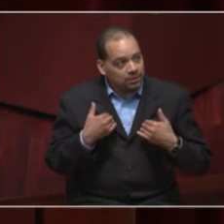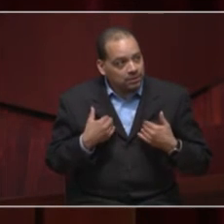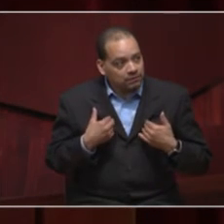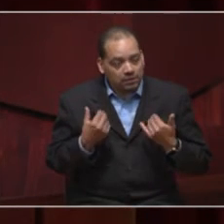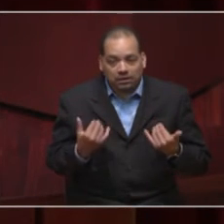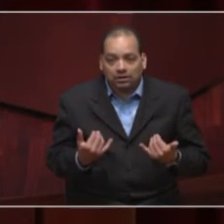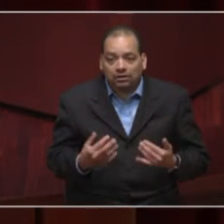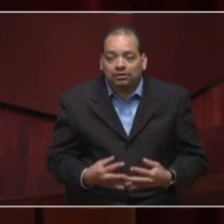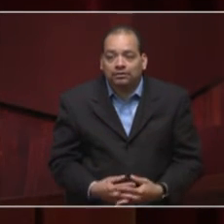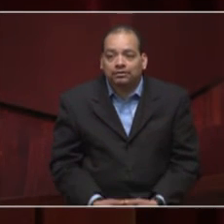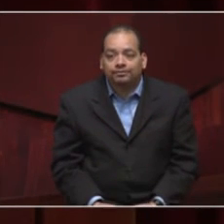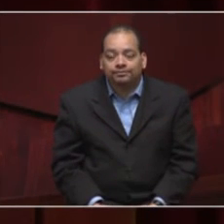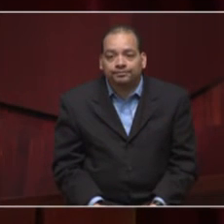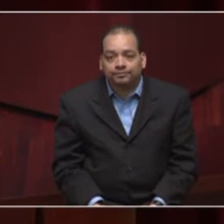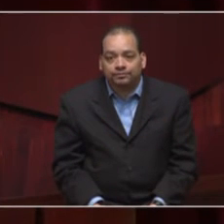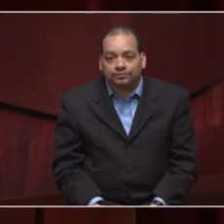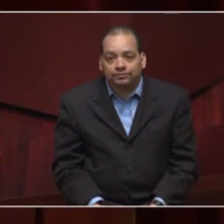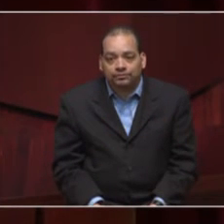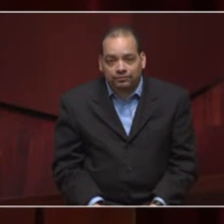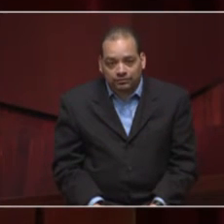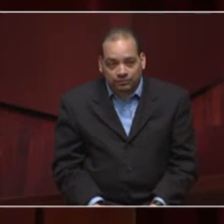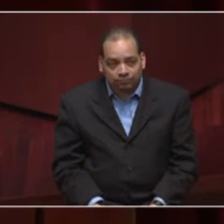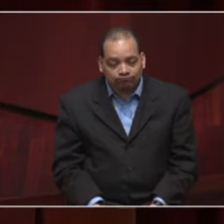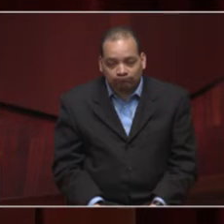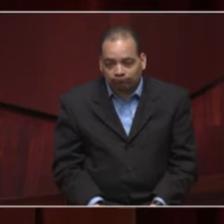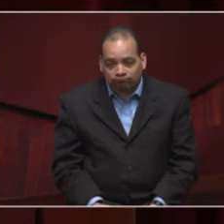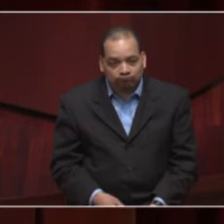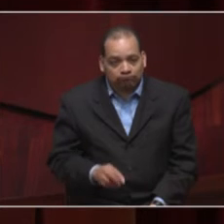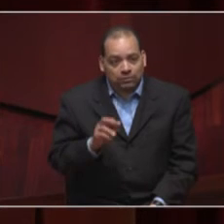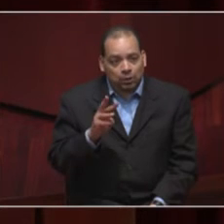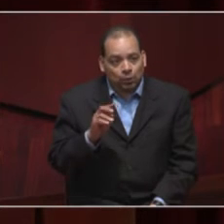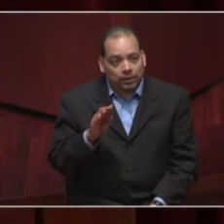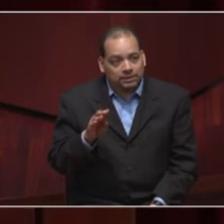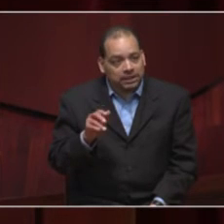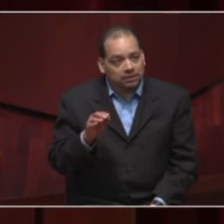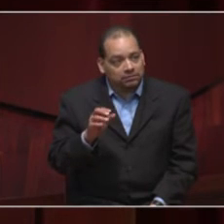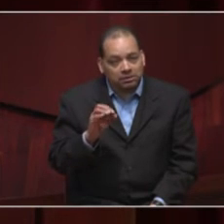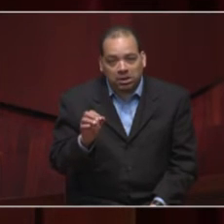time. But there is nothing on the website about that, no.